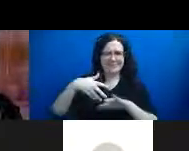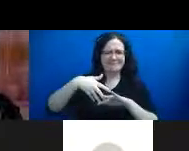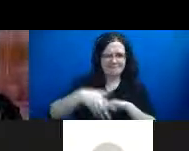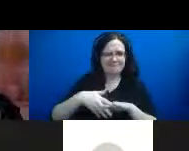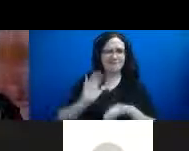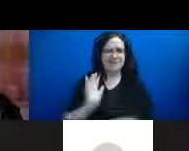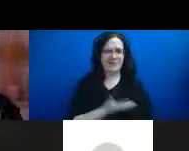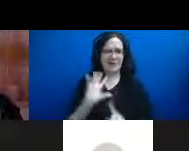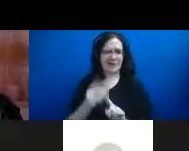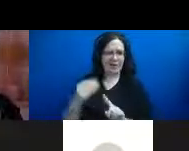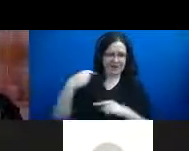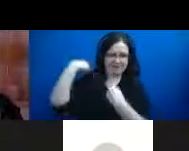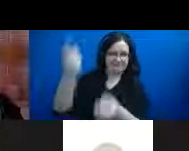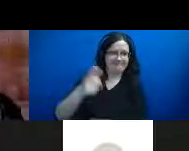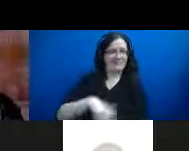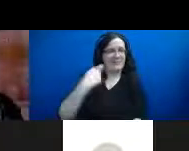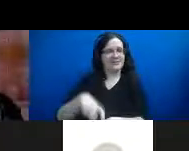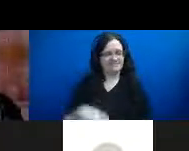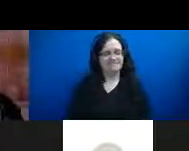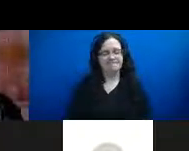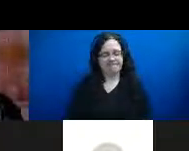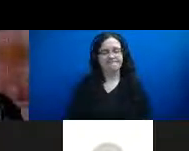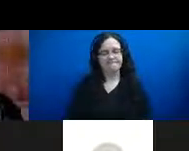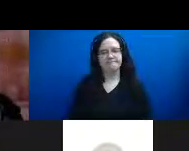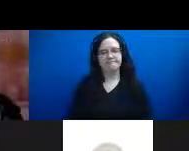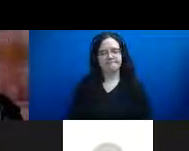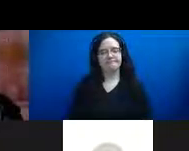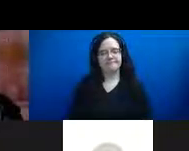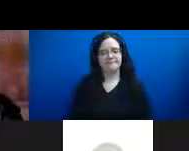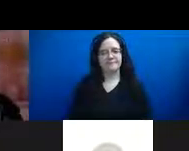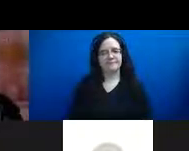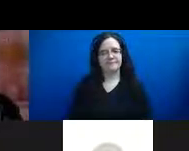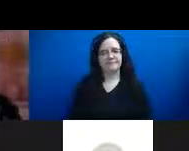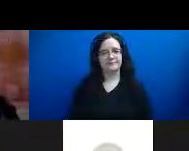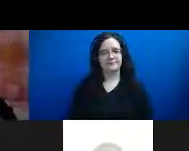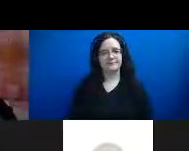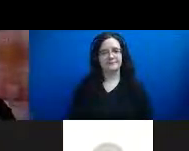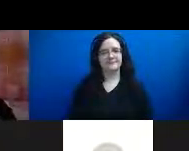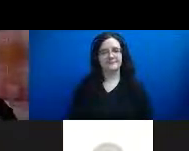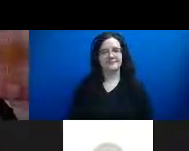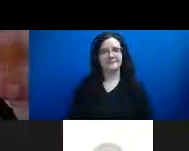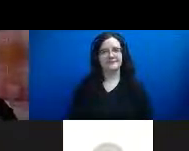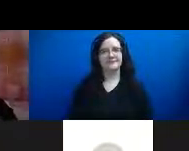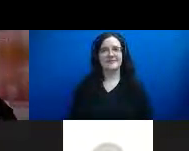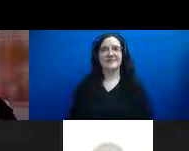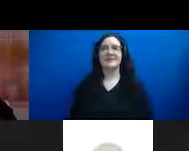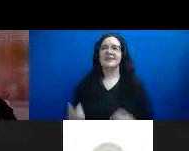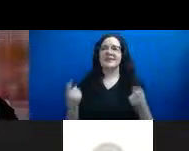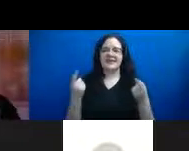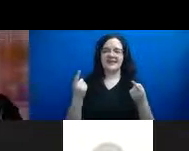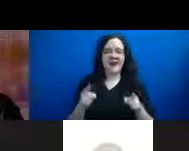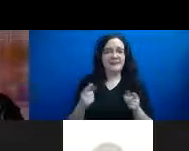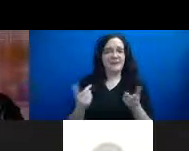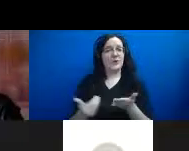really a long time. And with the new expansion, I know that we're all